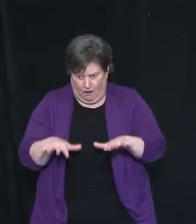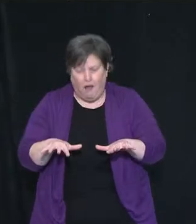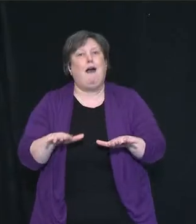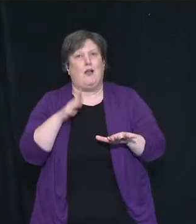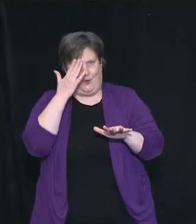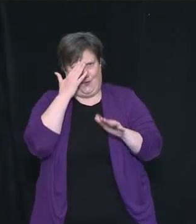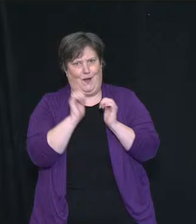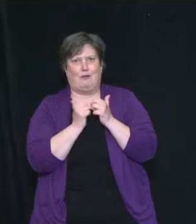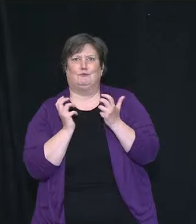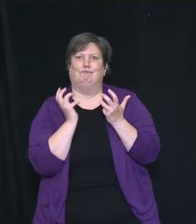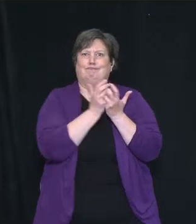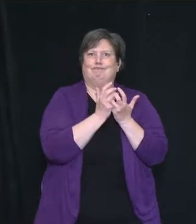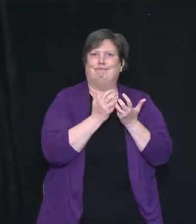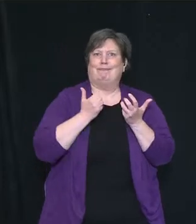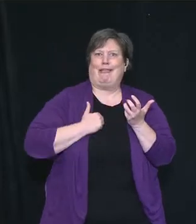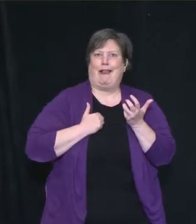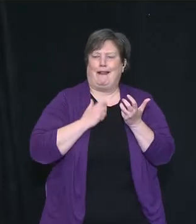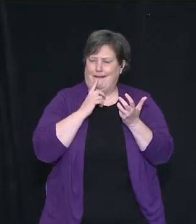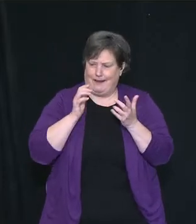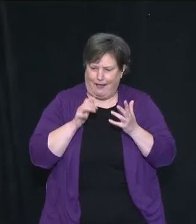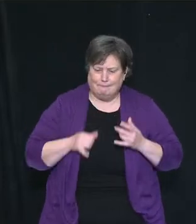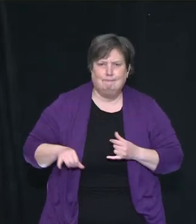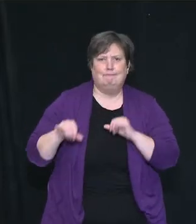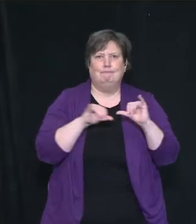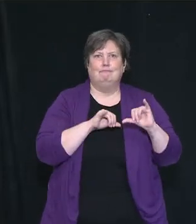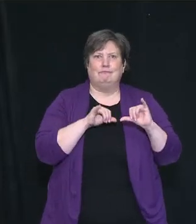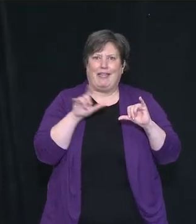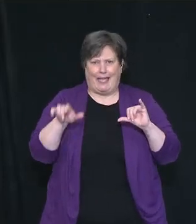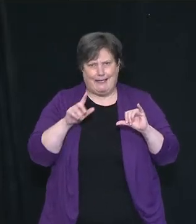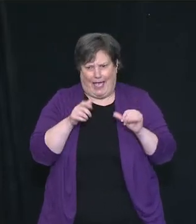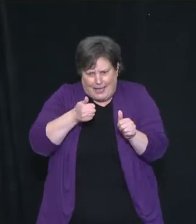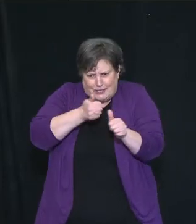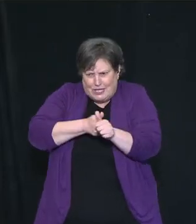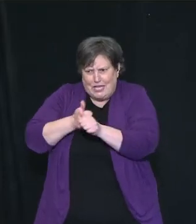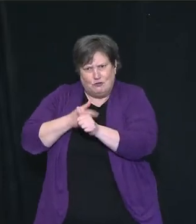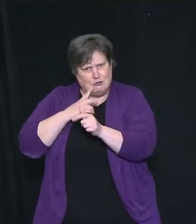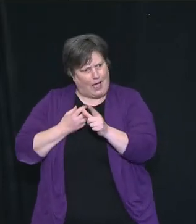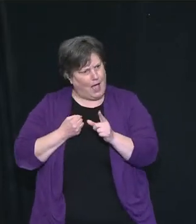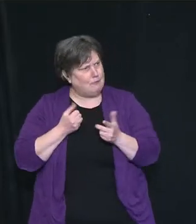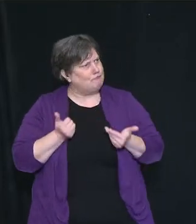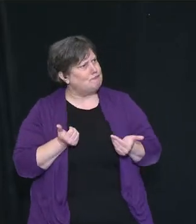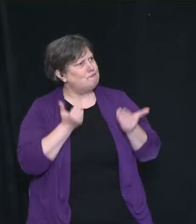multiform unity and make their own original contribution to it.